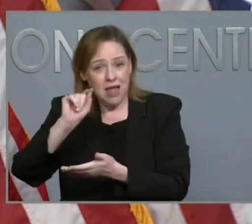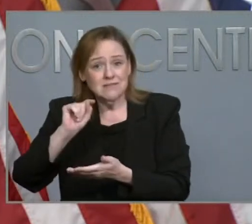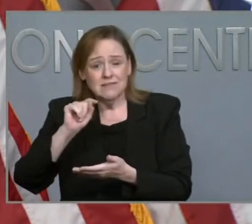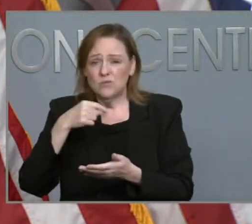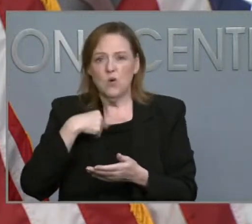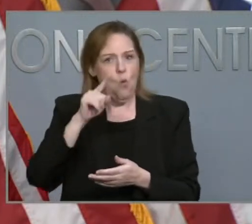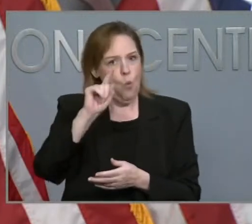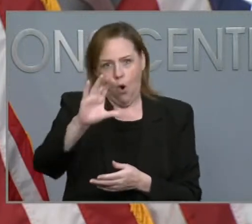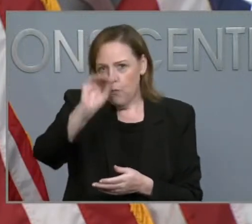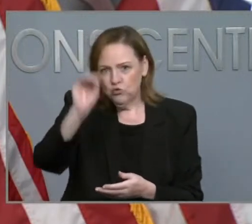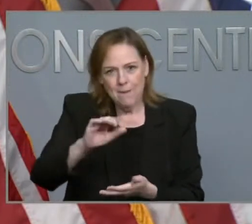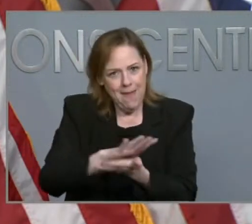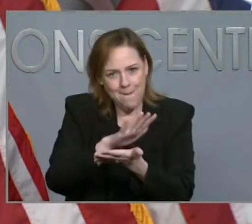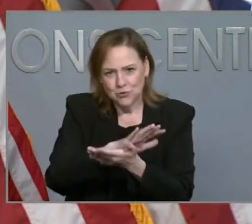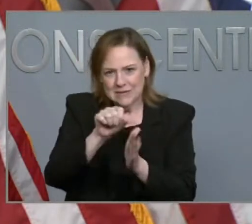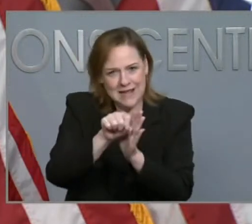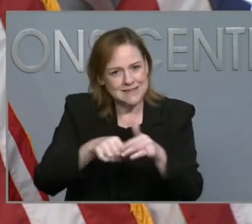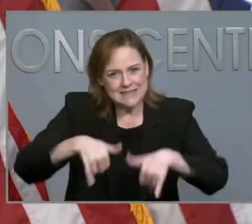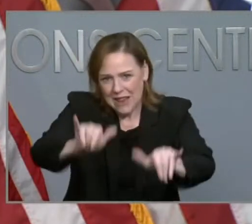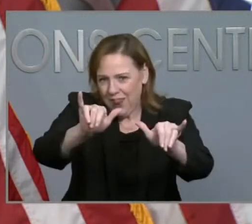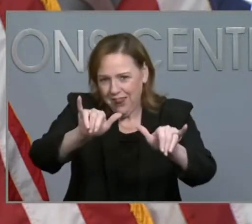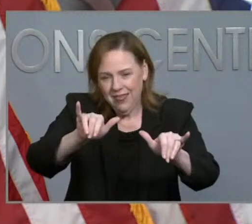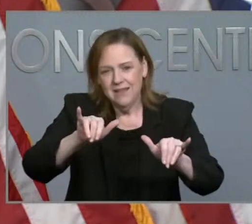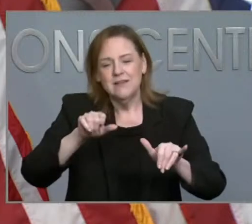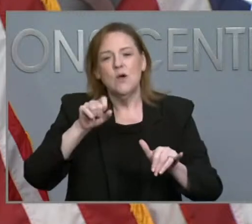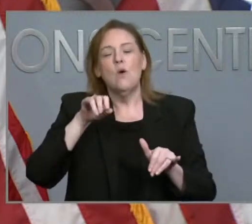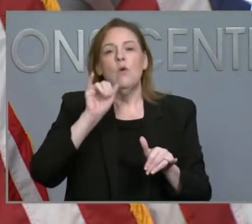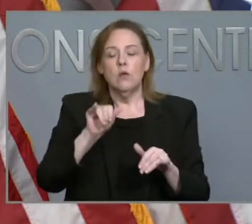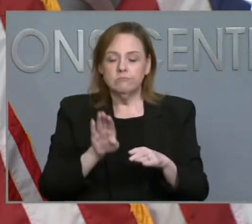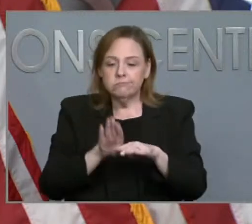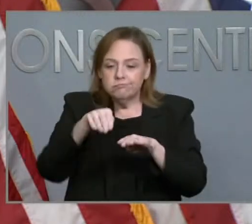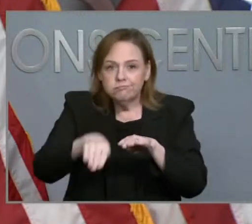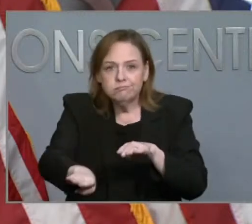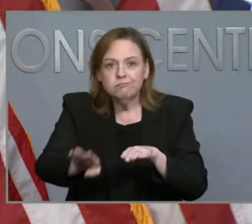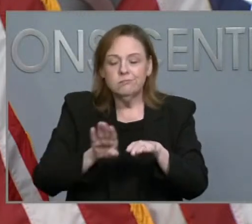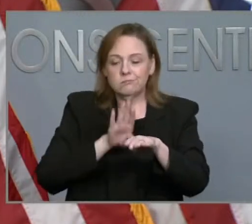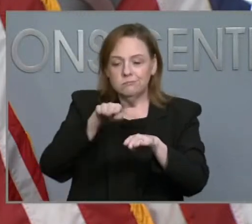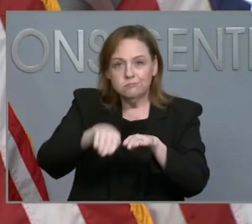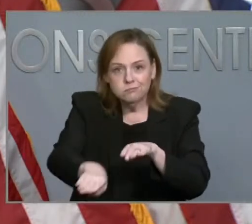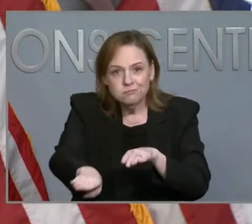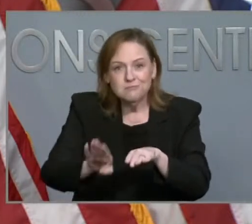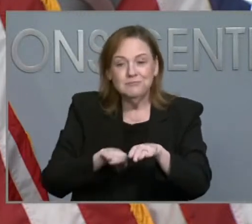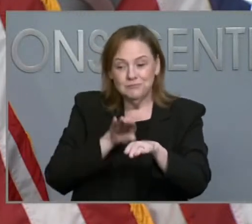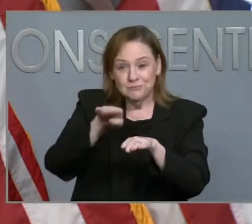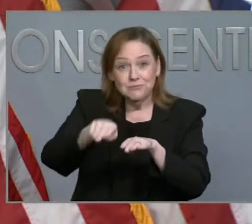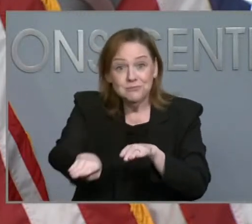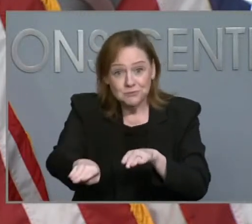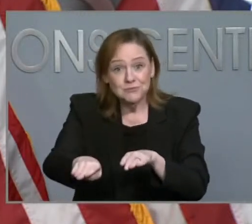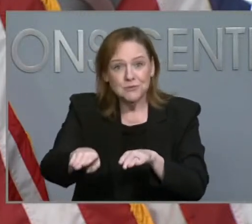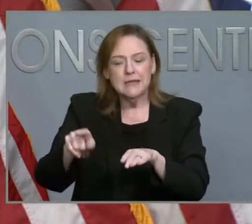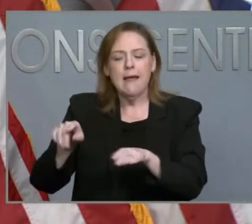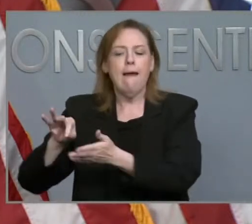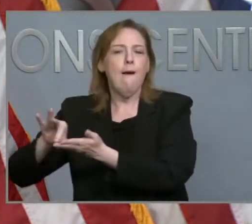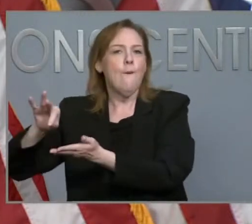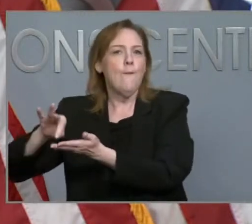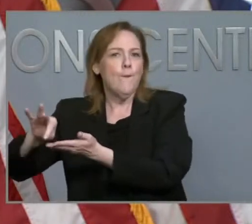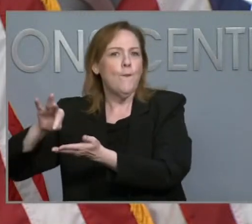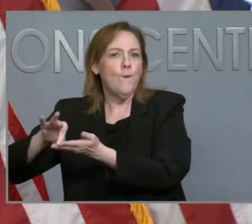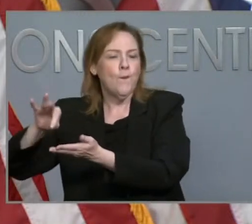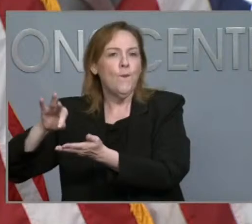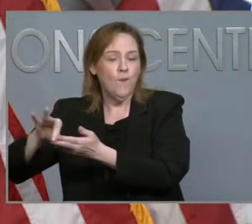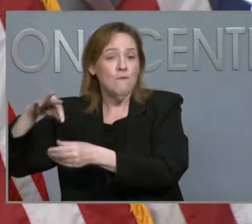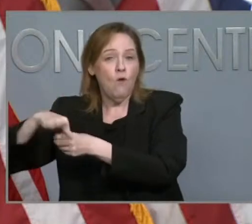paper state. So the tabulators have been used to be more efficient in our counting, but there was always a paper